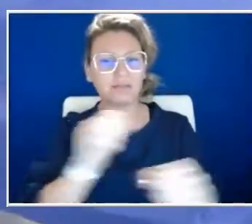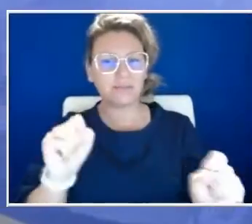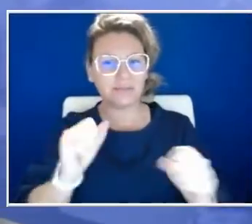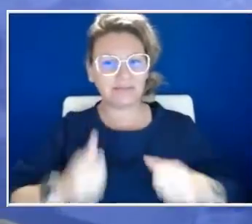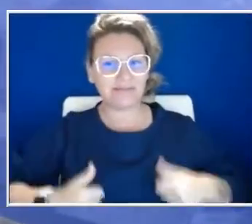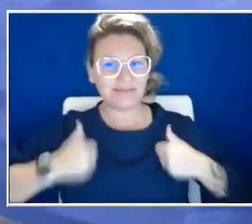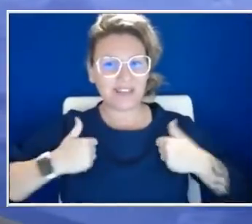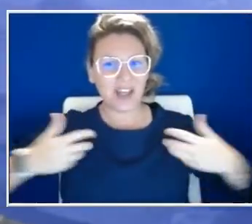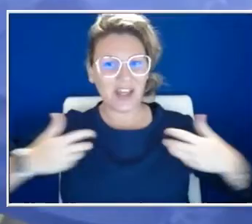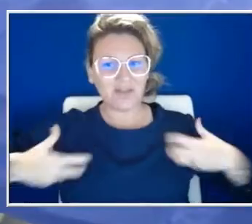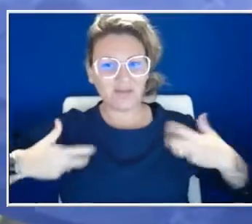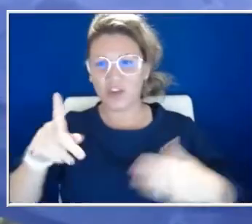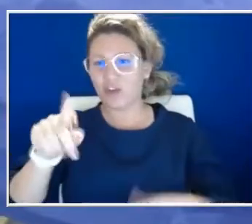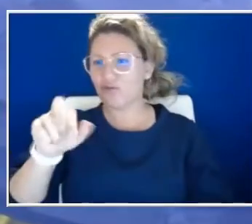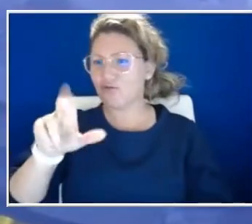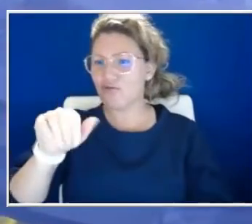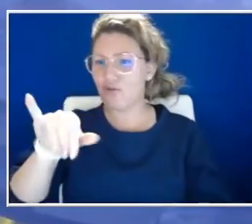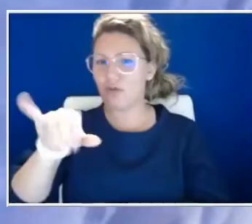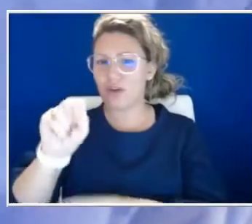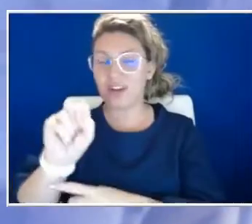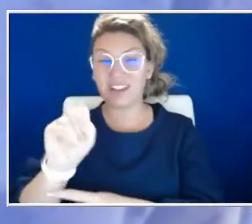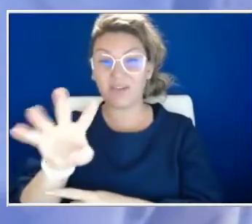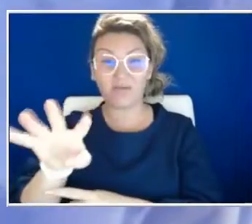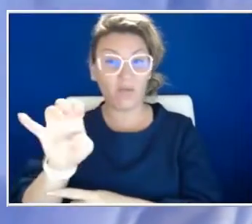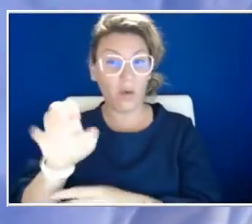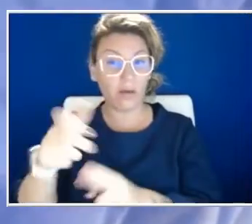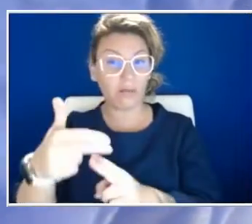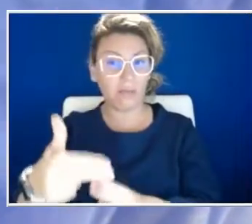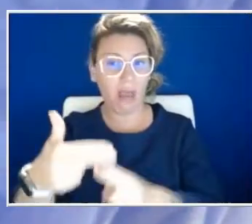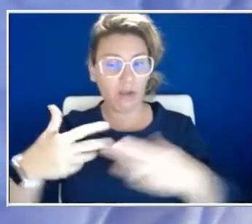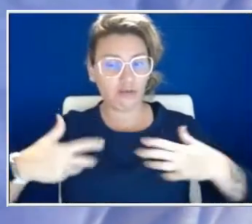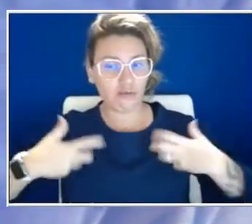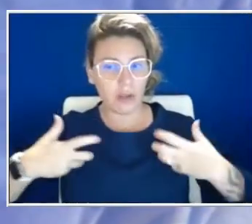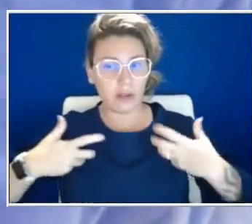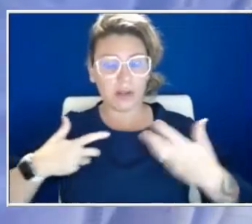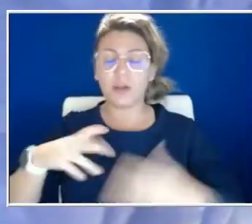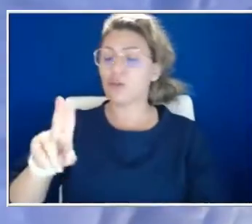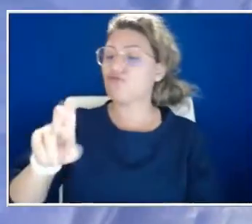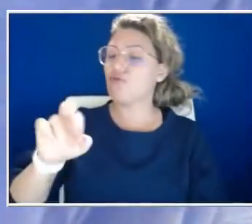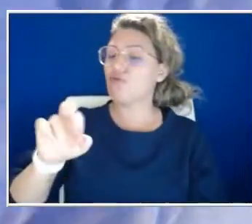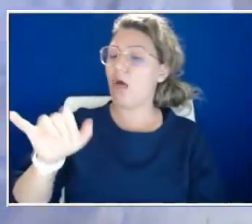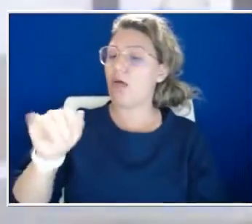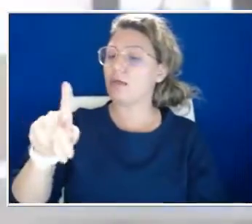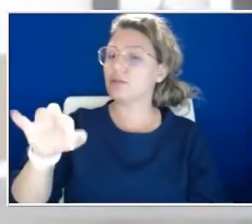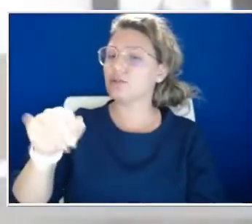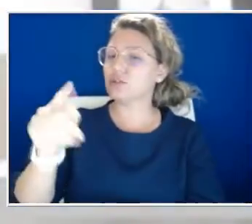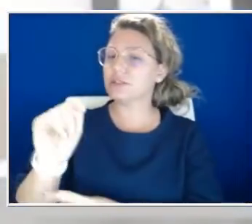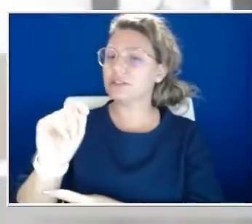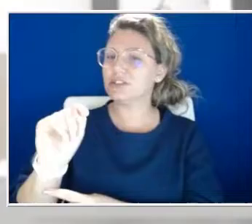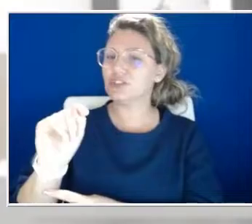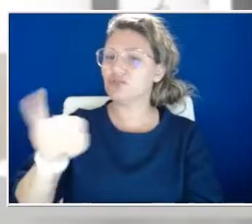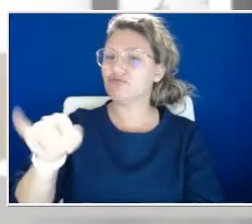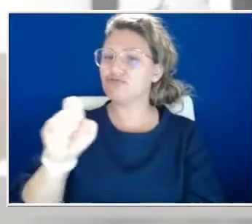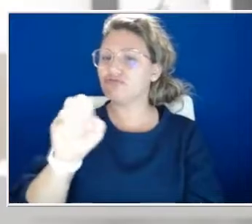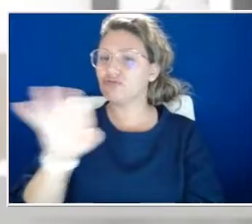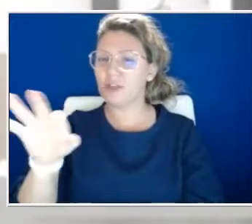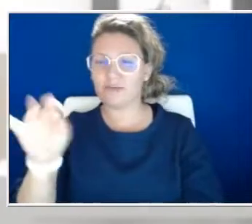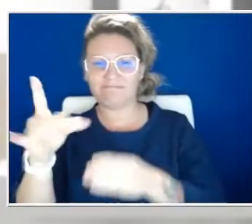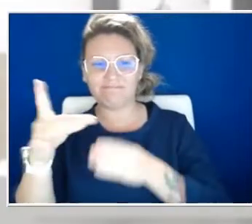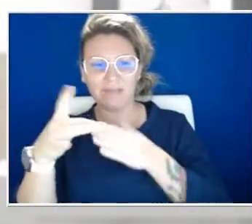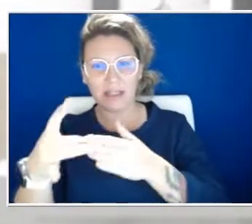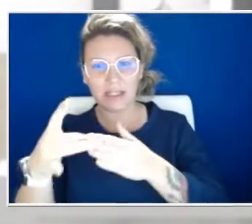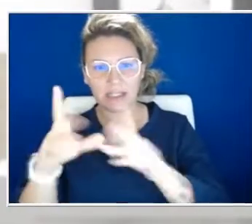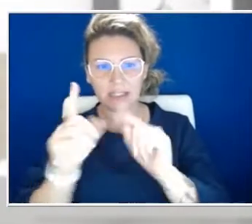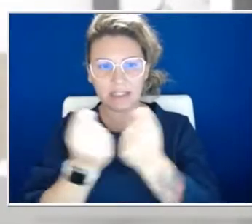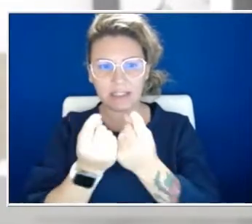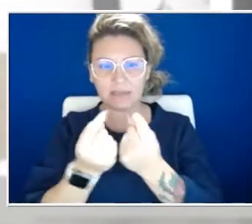A 400-pound gorilla. First time for everything, right? Urologist Dr. Jeff Holzberlein leads the team. Curtis is having a retroperitoneal